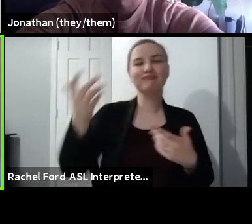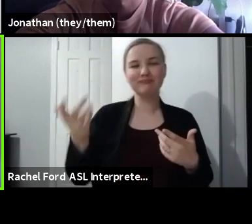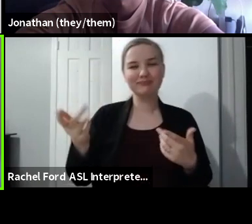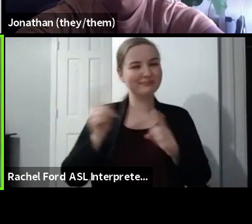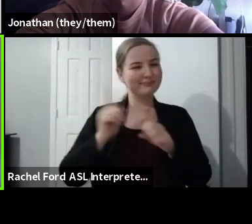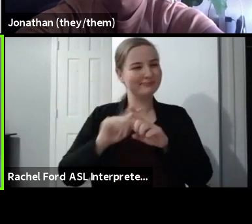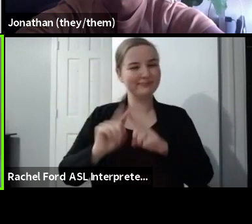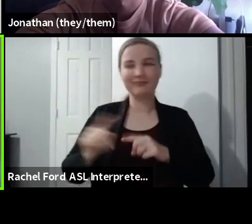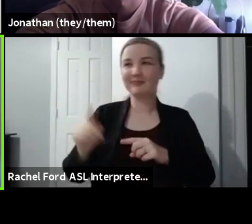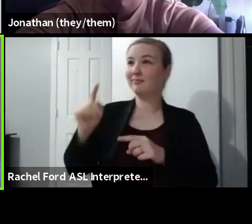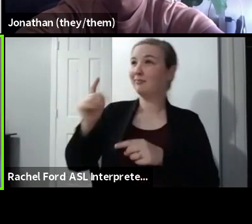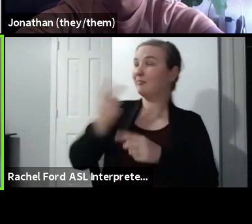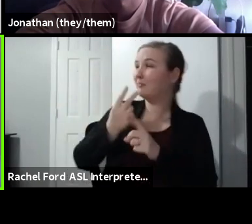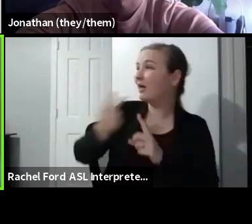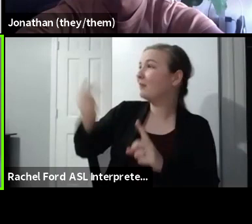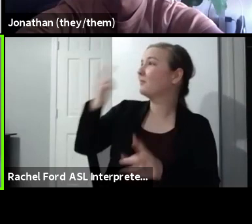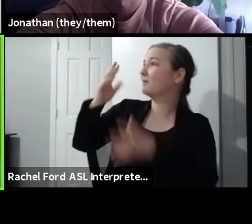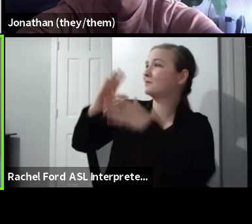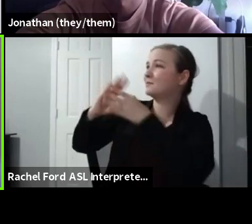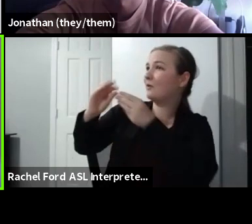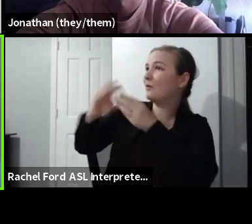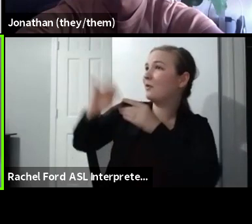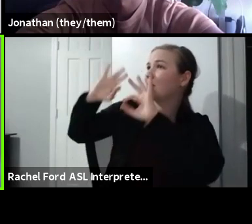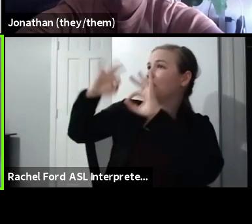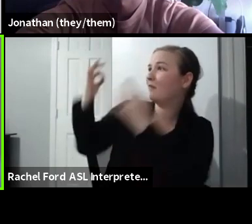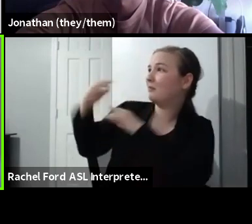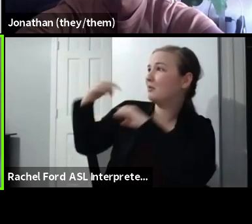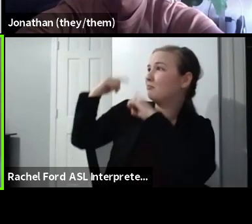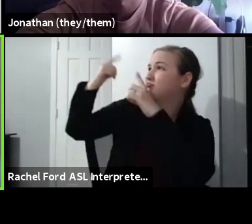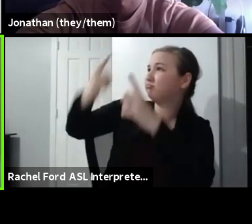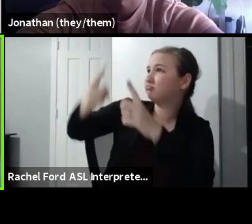memories and stories from the past, and